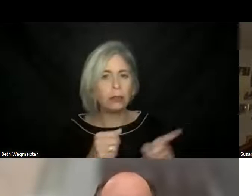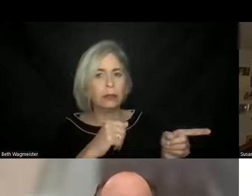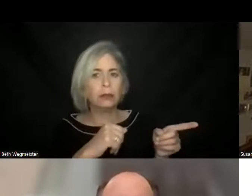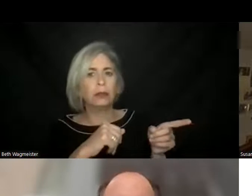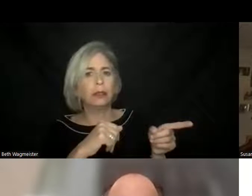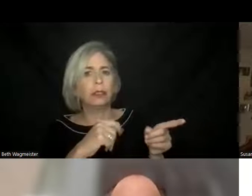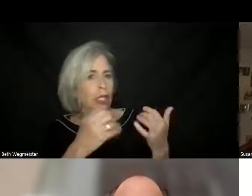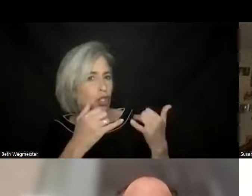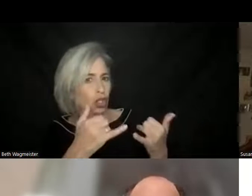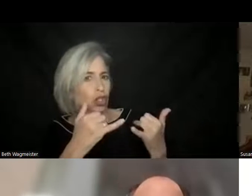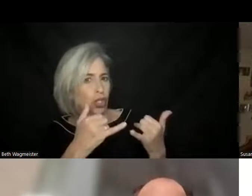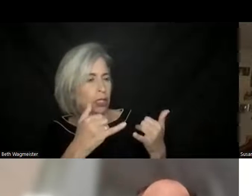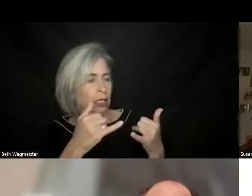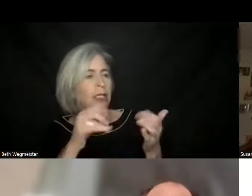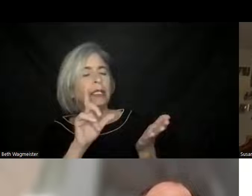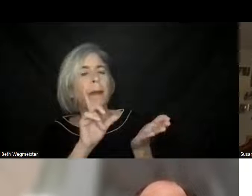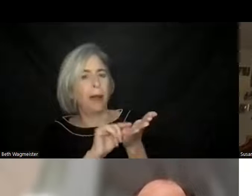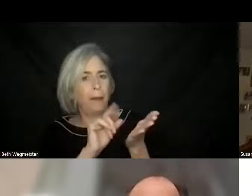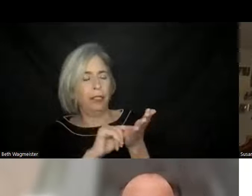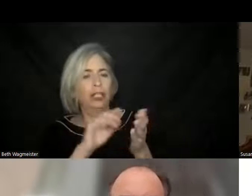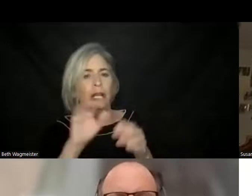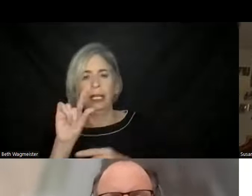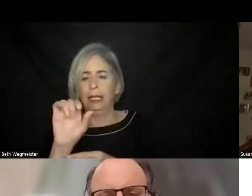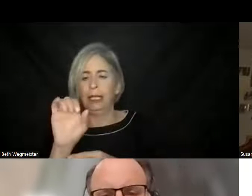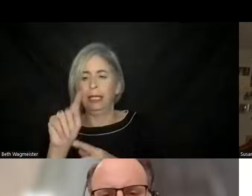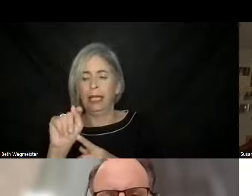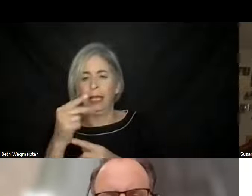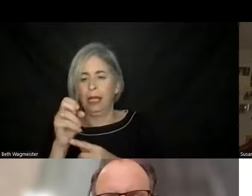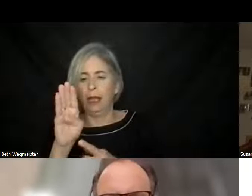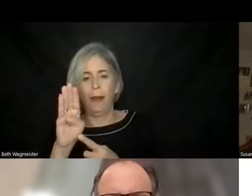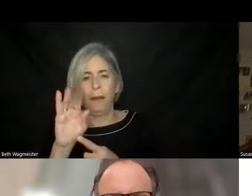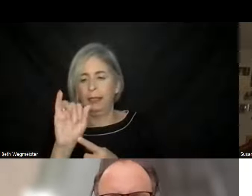It currently is published on a GitHub Pages site plan.